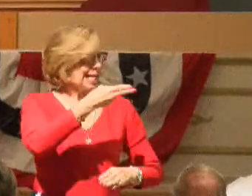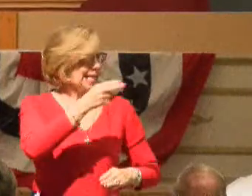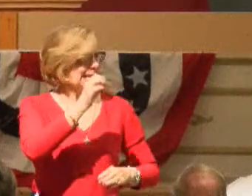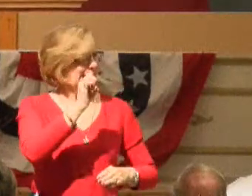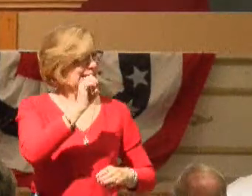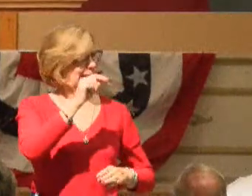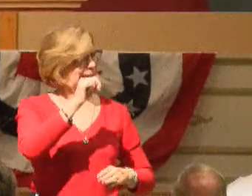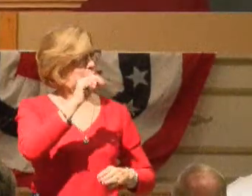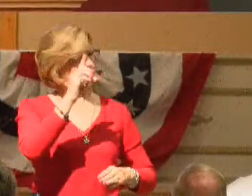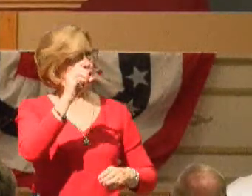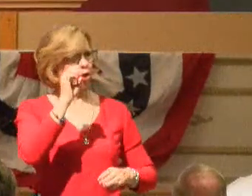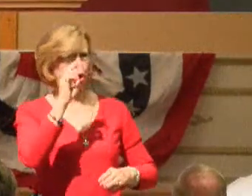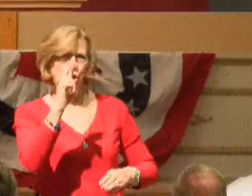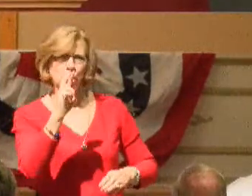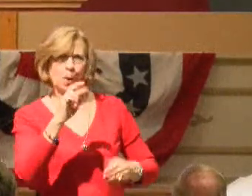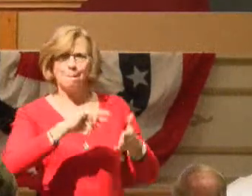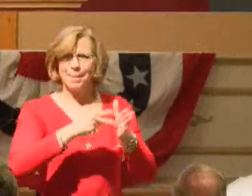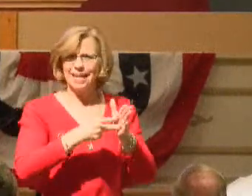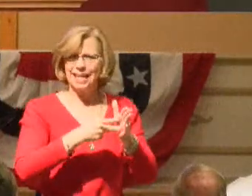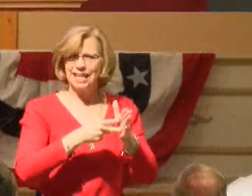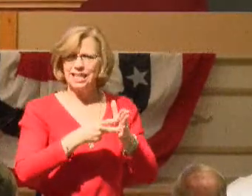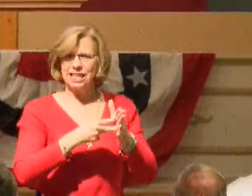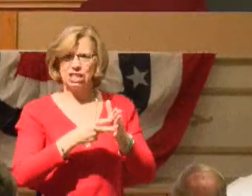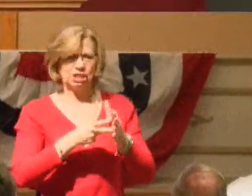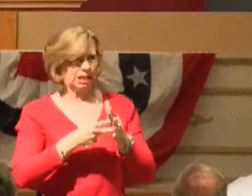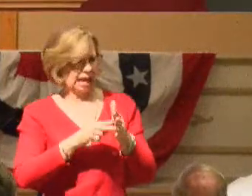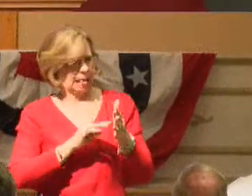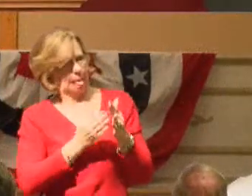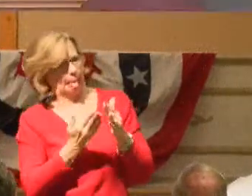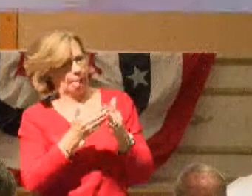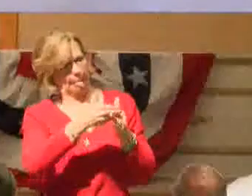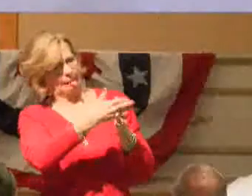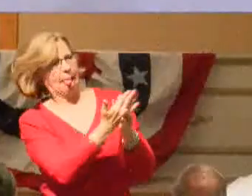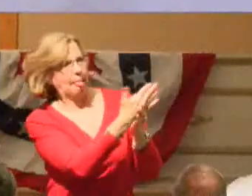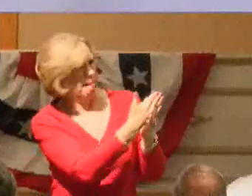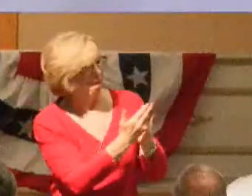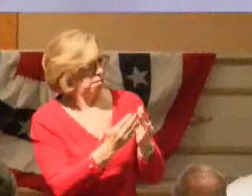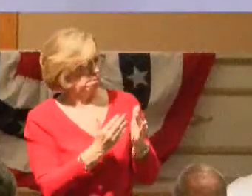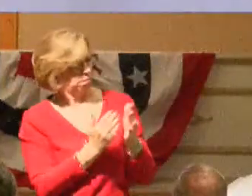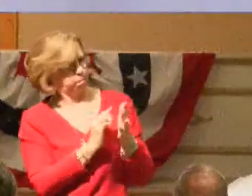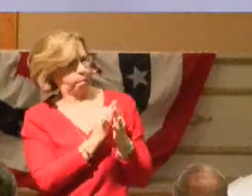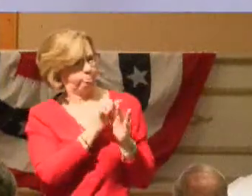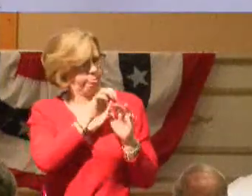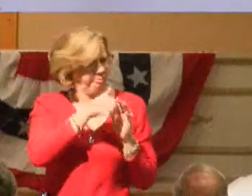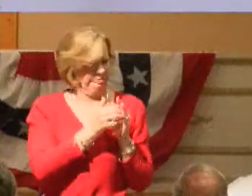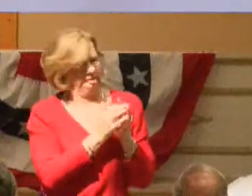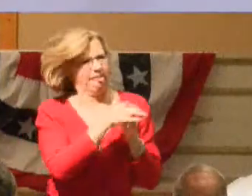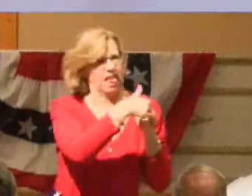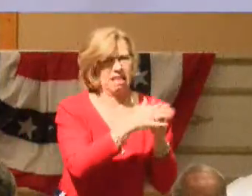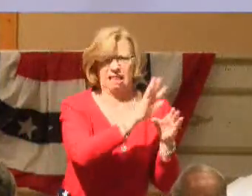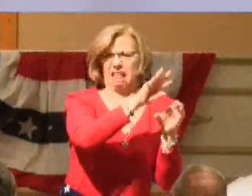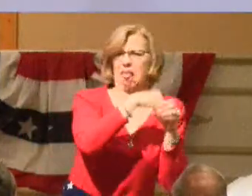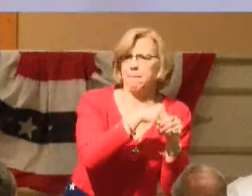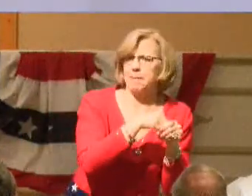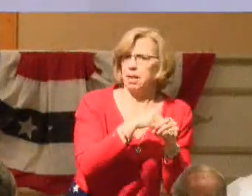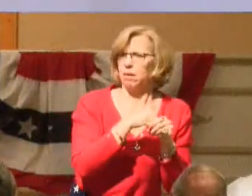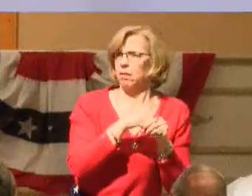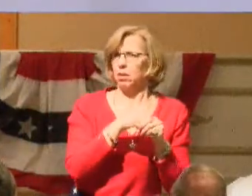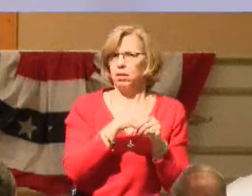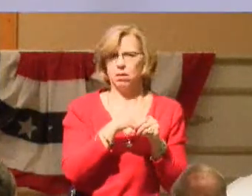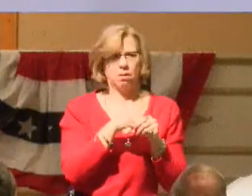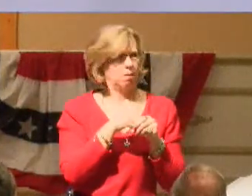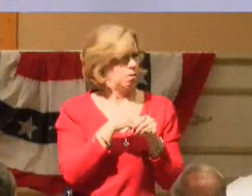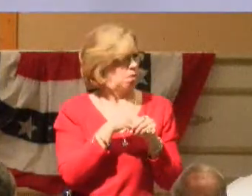in. It means to edge in. It means to worm your way into it, to